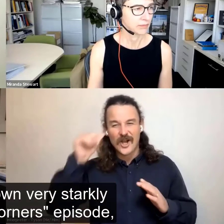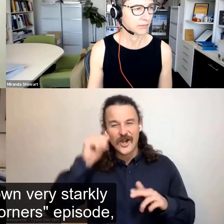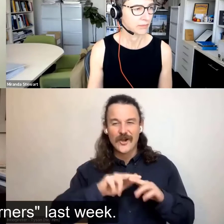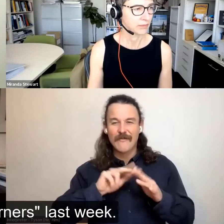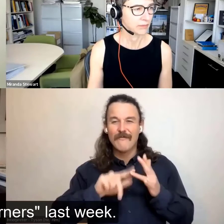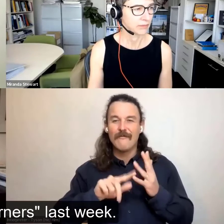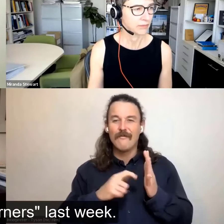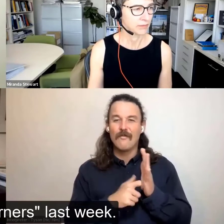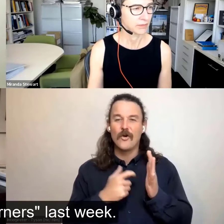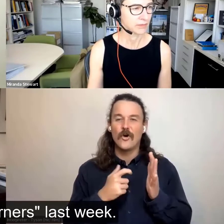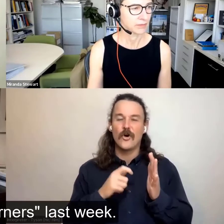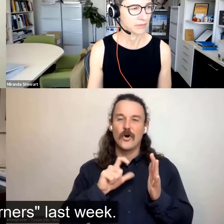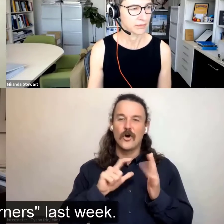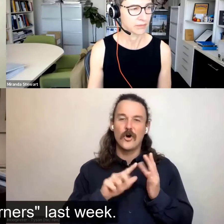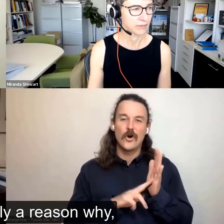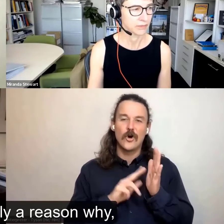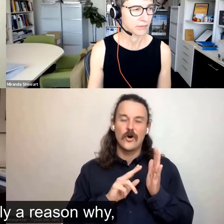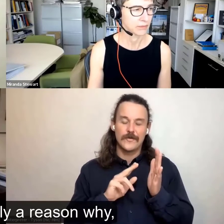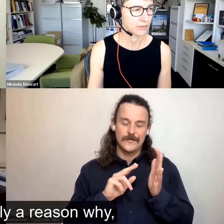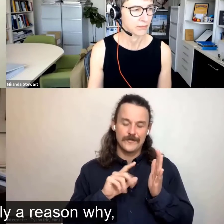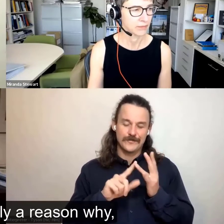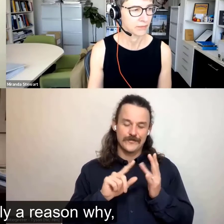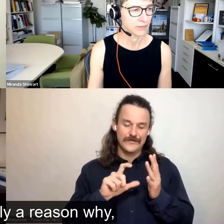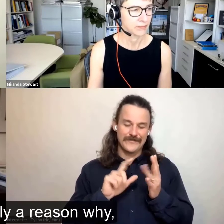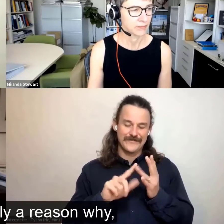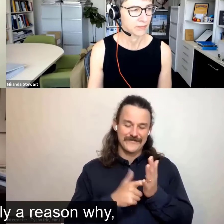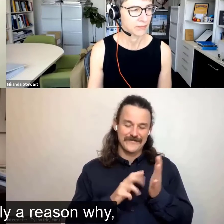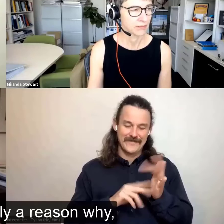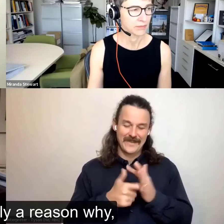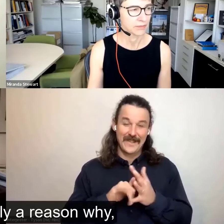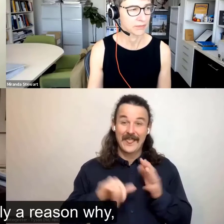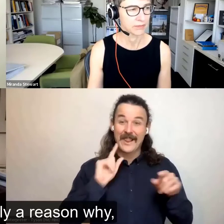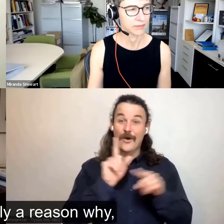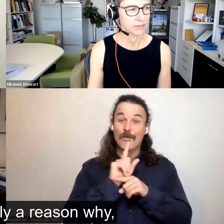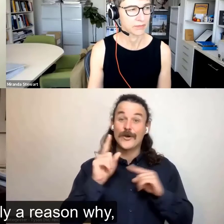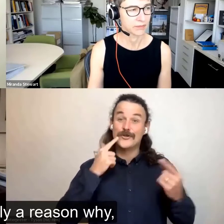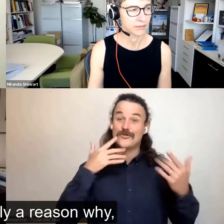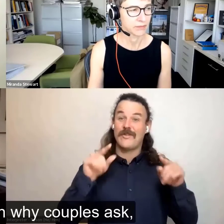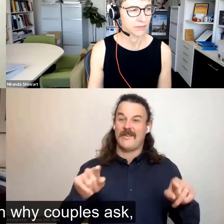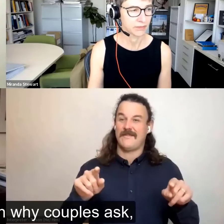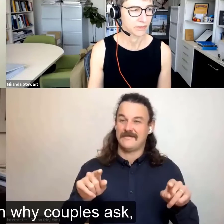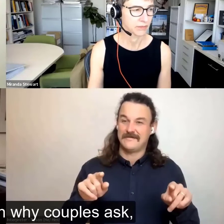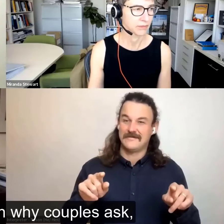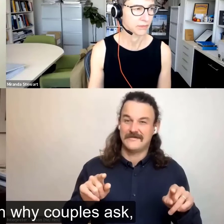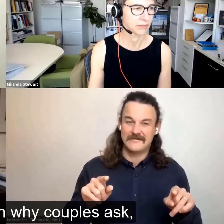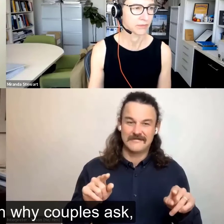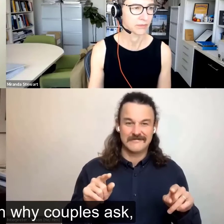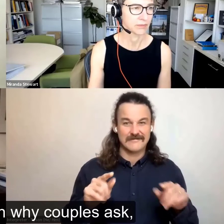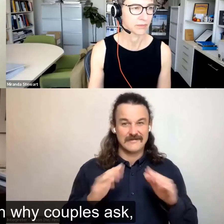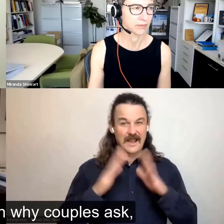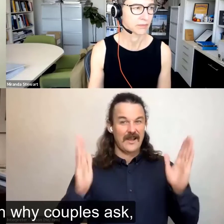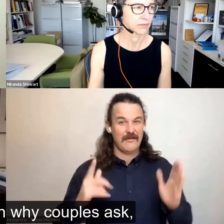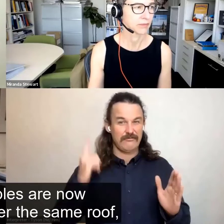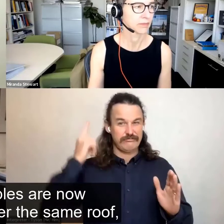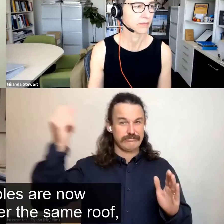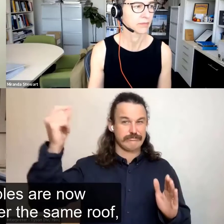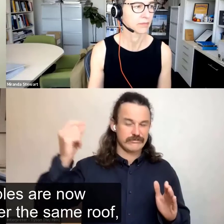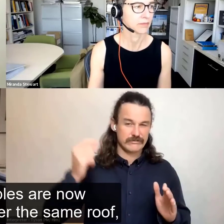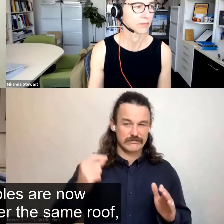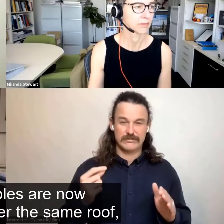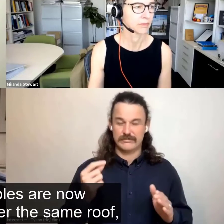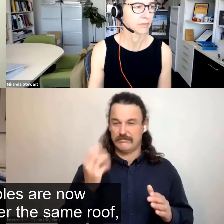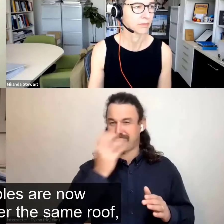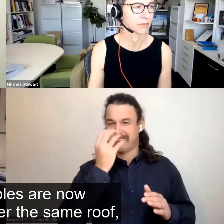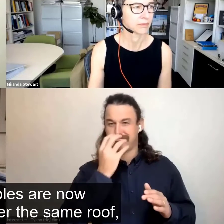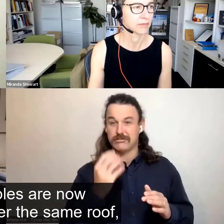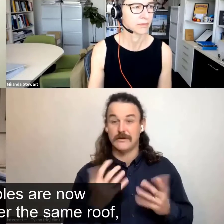episode, ABC Four Corners last week. So that's clearly a reason why, part of the reason why